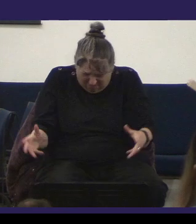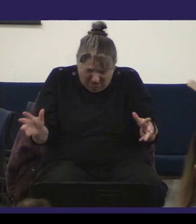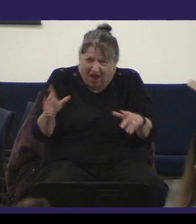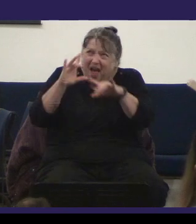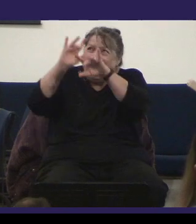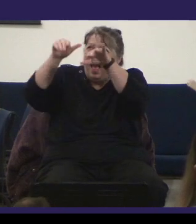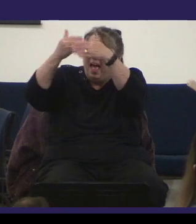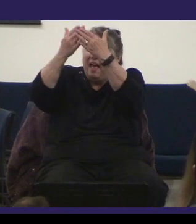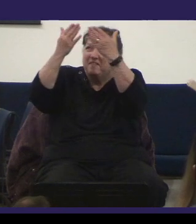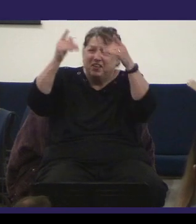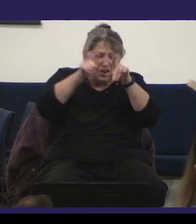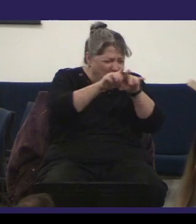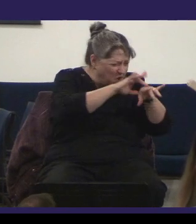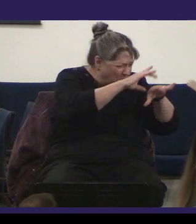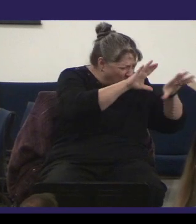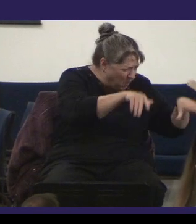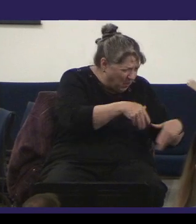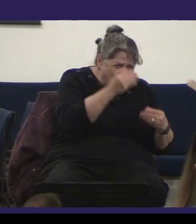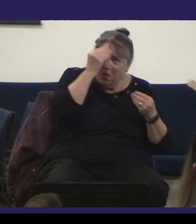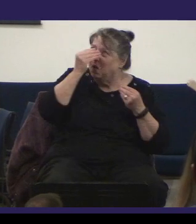our God, King